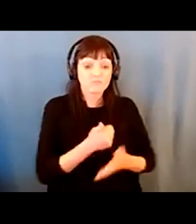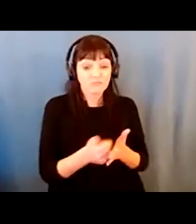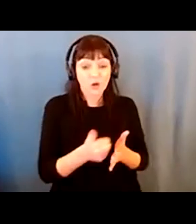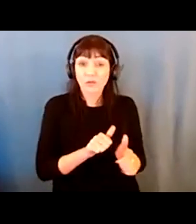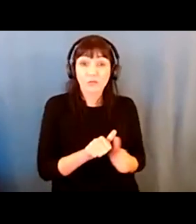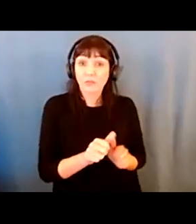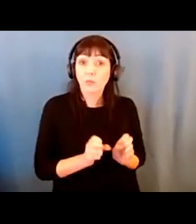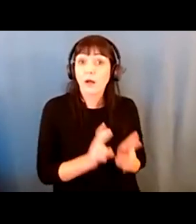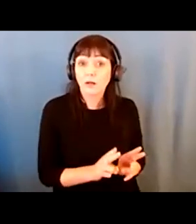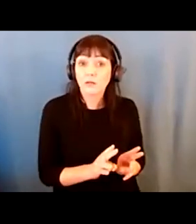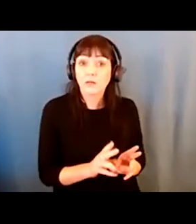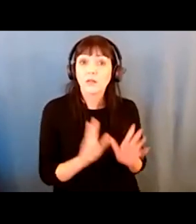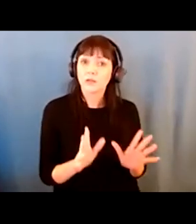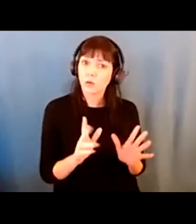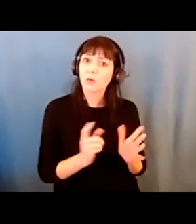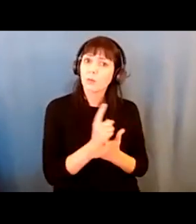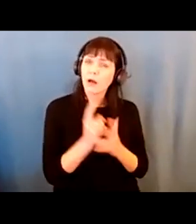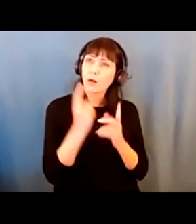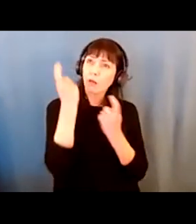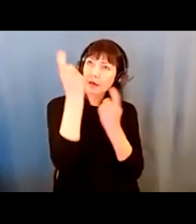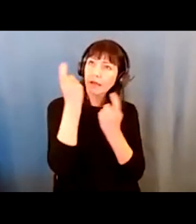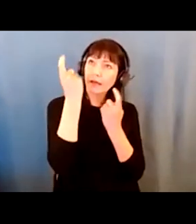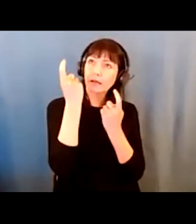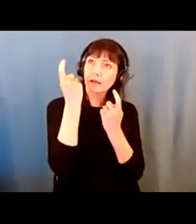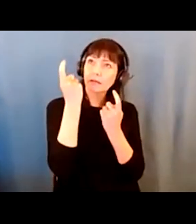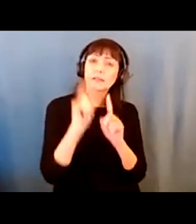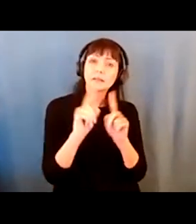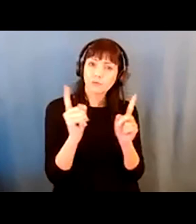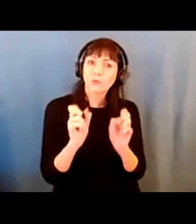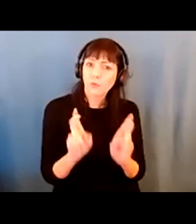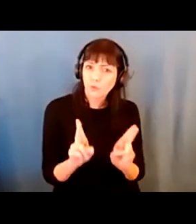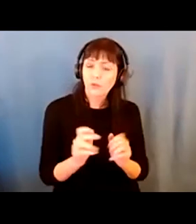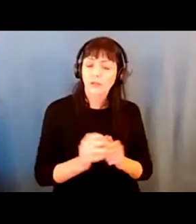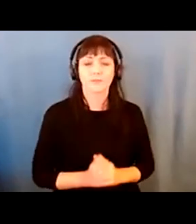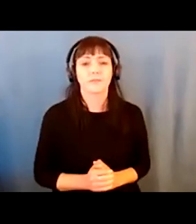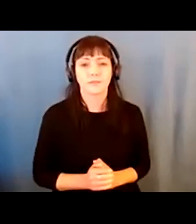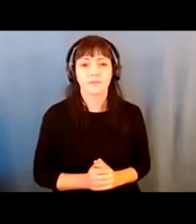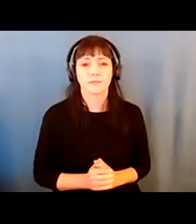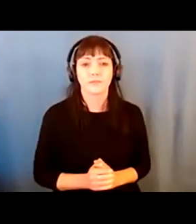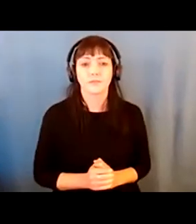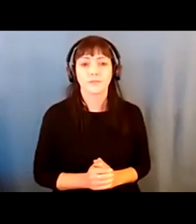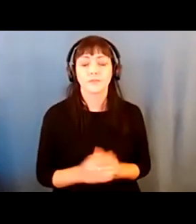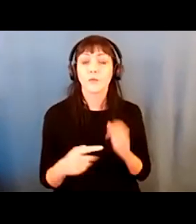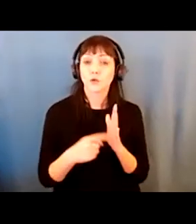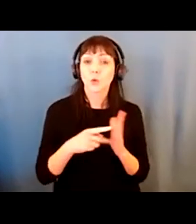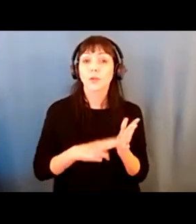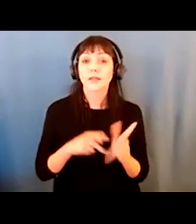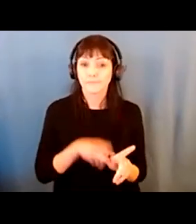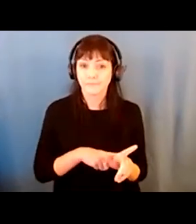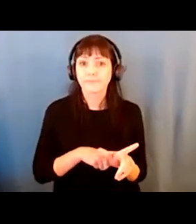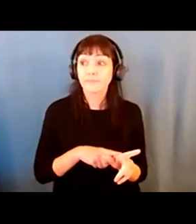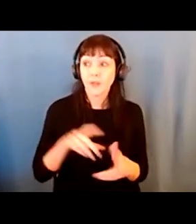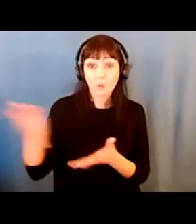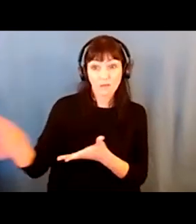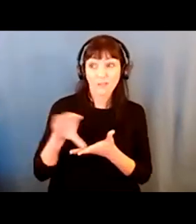just thinking and seeing differently. Yeah, I think, you know, funders have a part to play here as well, don't they? I mean, if they insisted